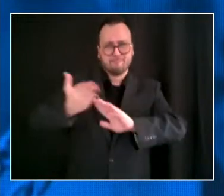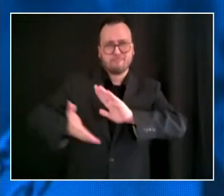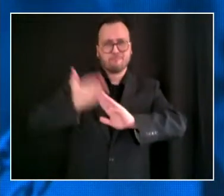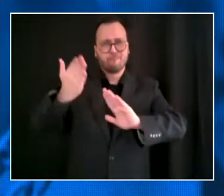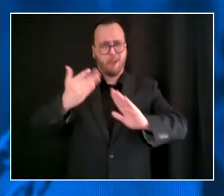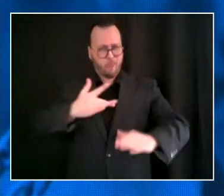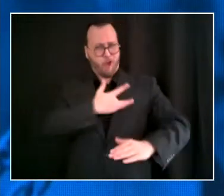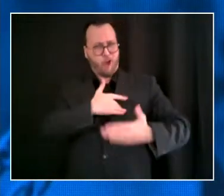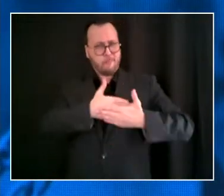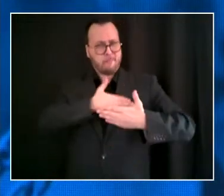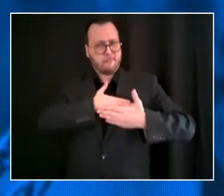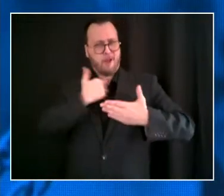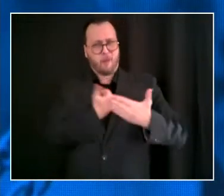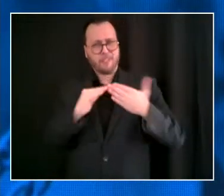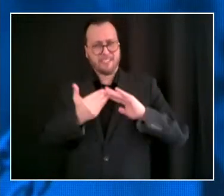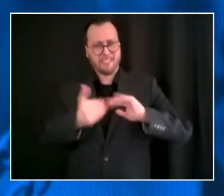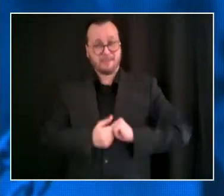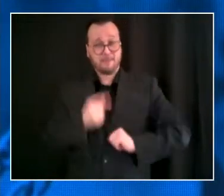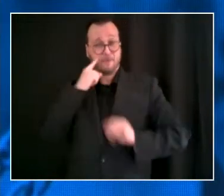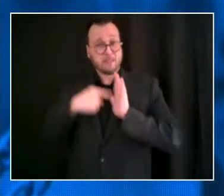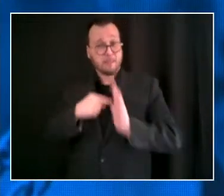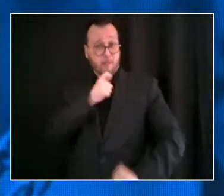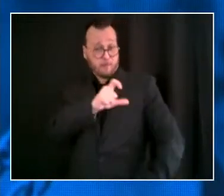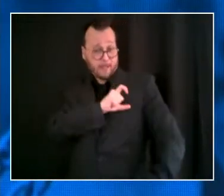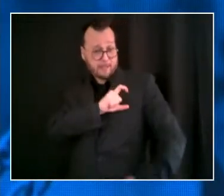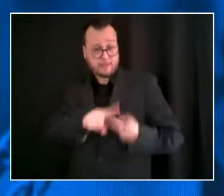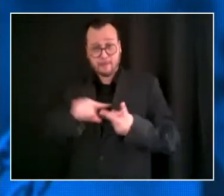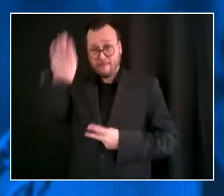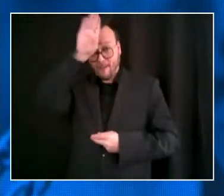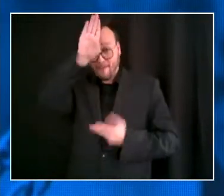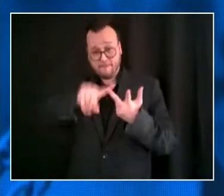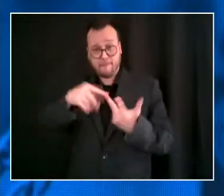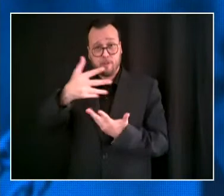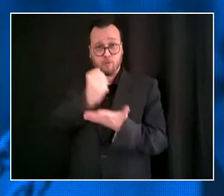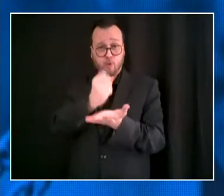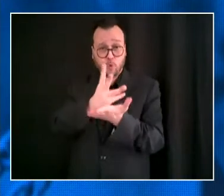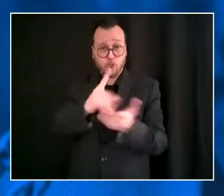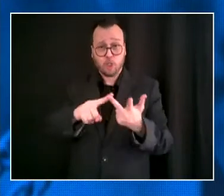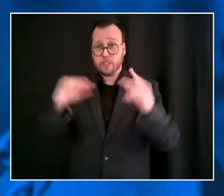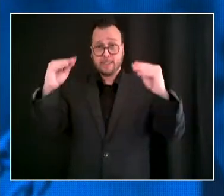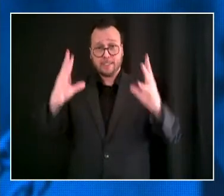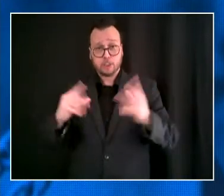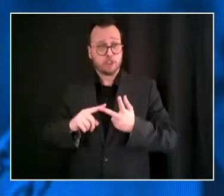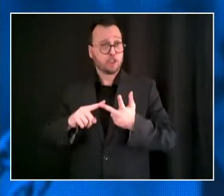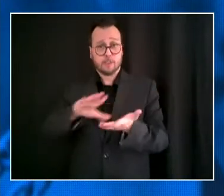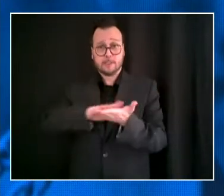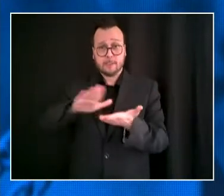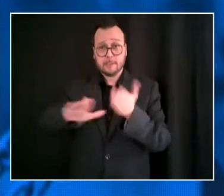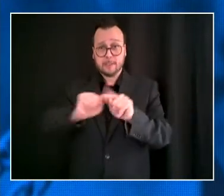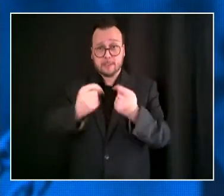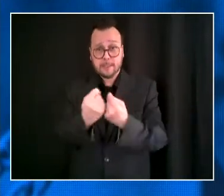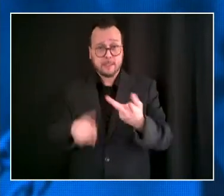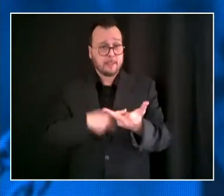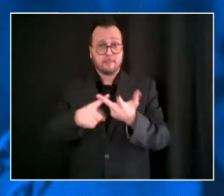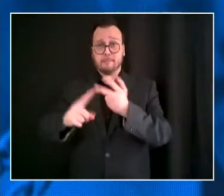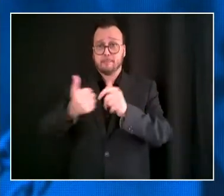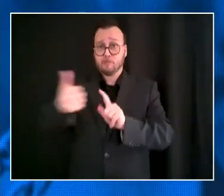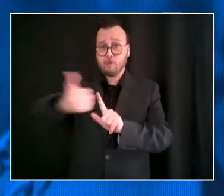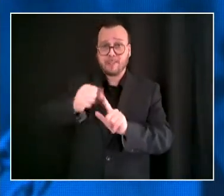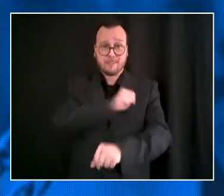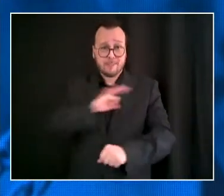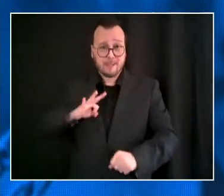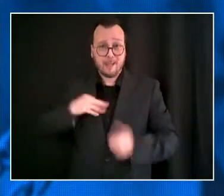our police officers, our firefighters, our social workers, teachers, sanitation teams, transit staff, and